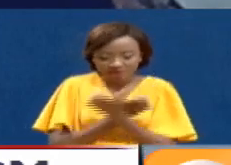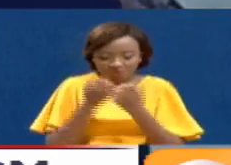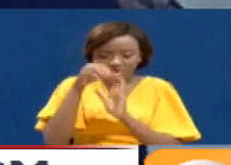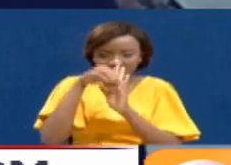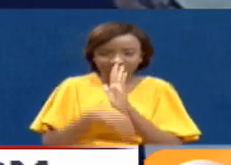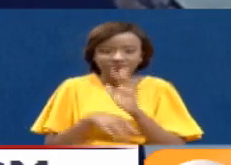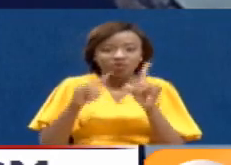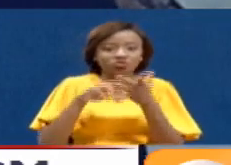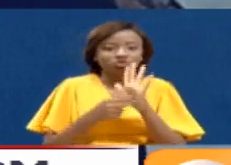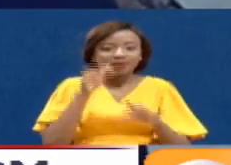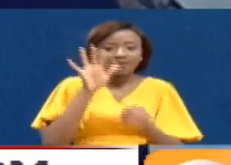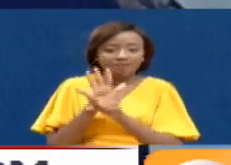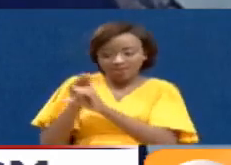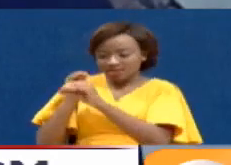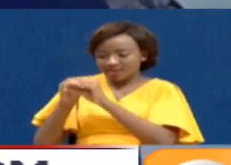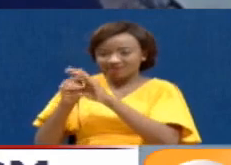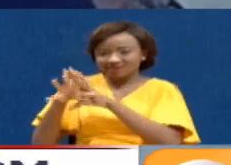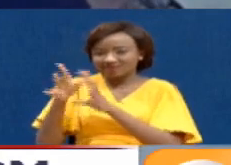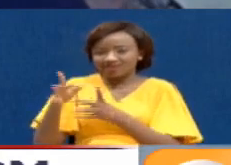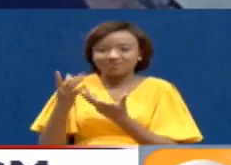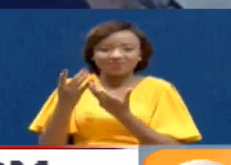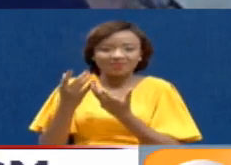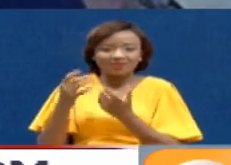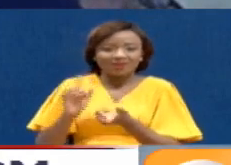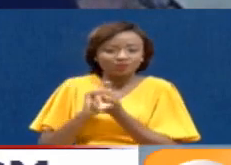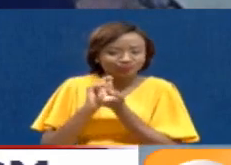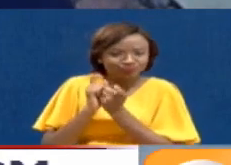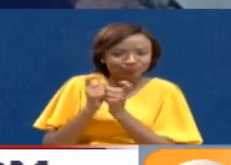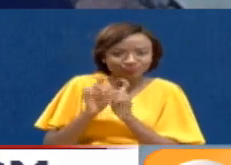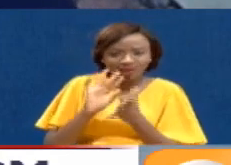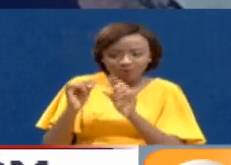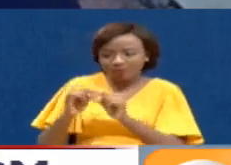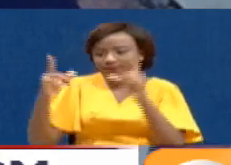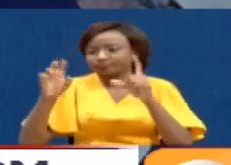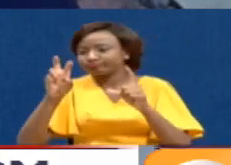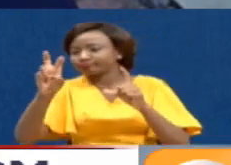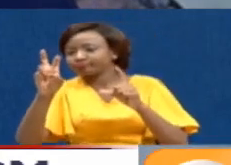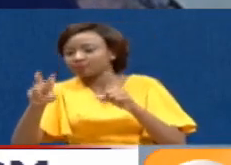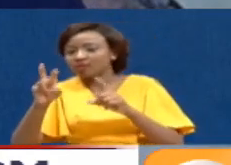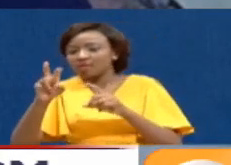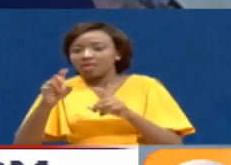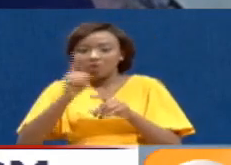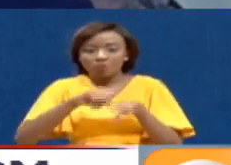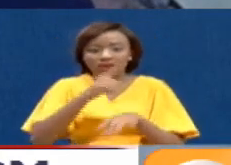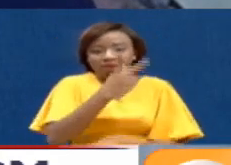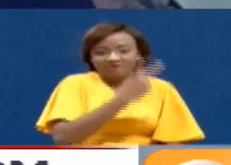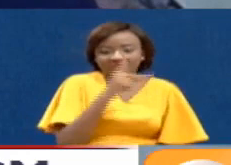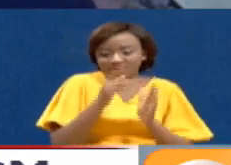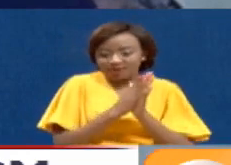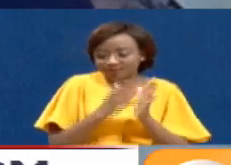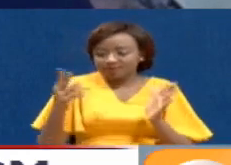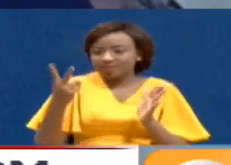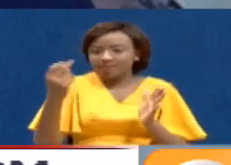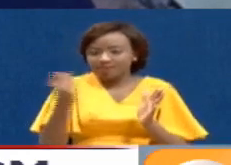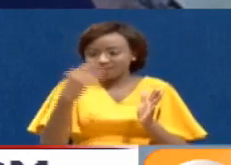portfolio investments are leading to a rapid capital flight. In our projections, just between February and March